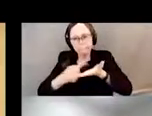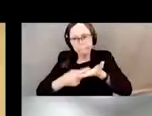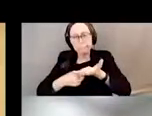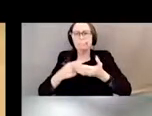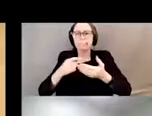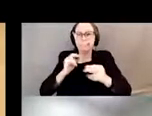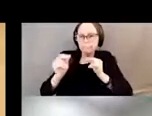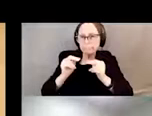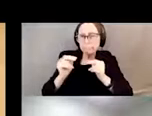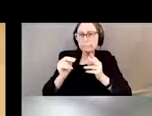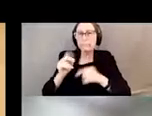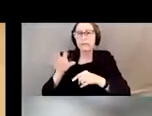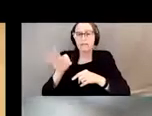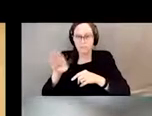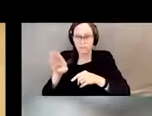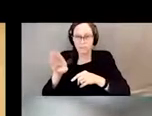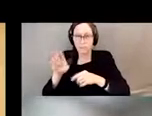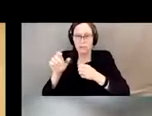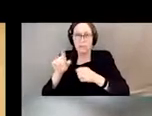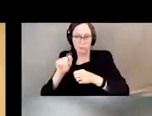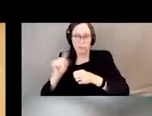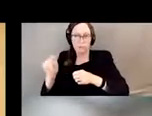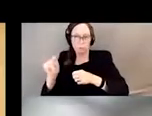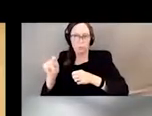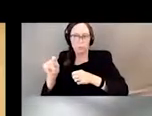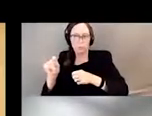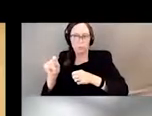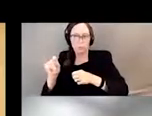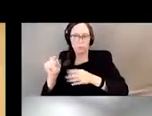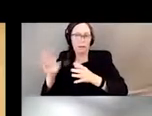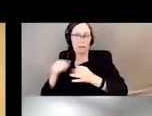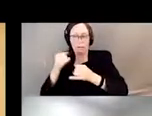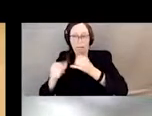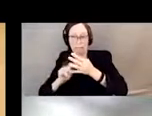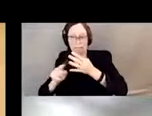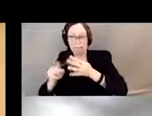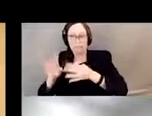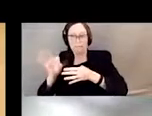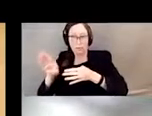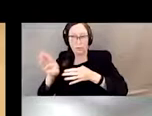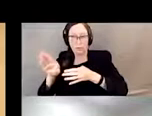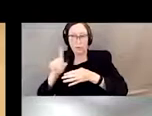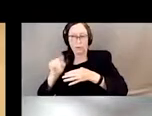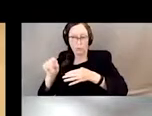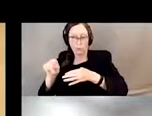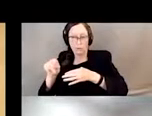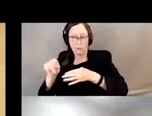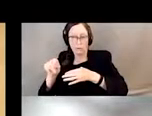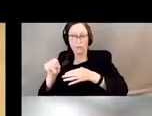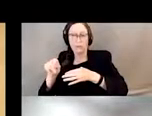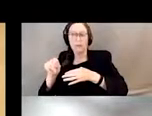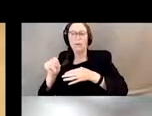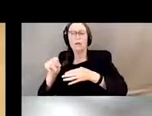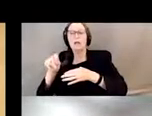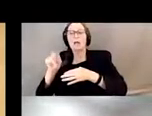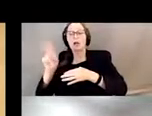place in February of 2020. And at the end of February, February 29th, 2020, the United States and